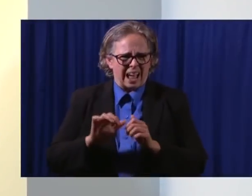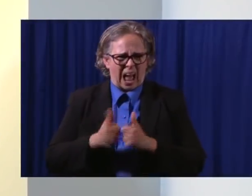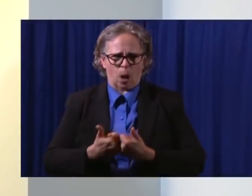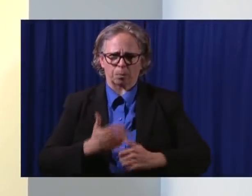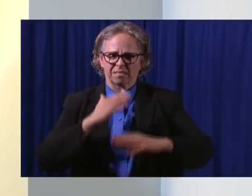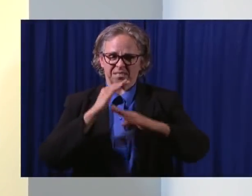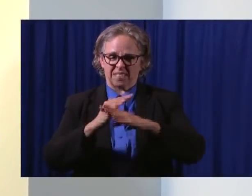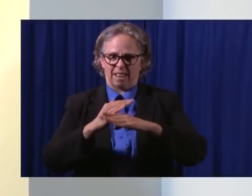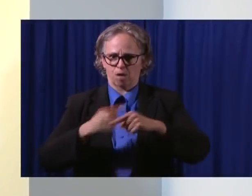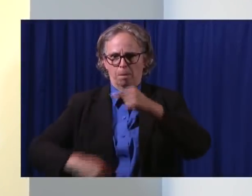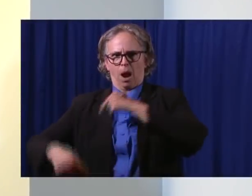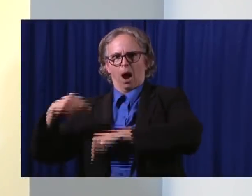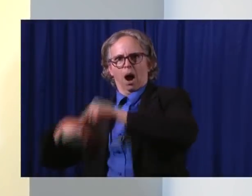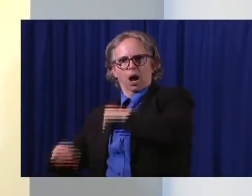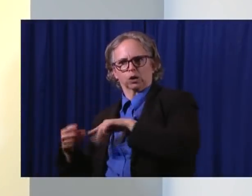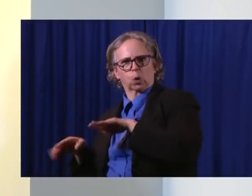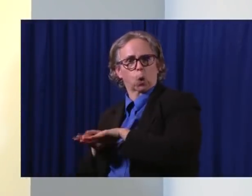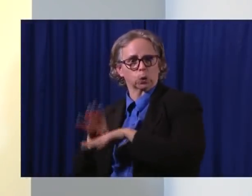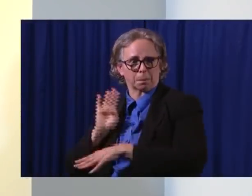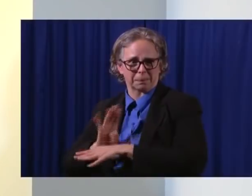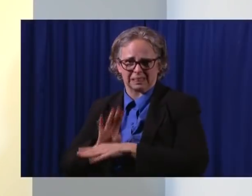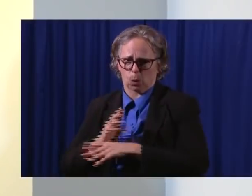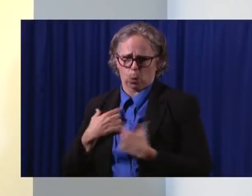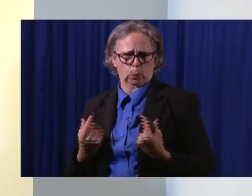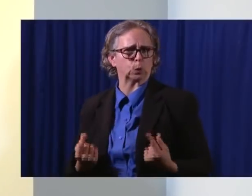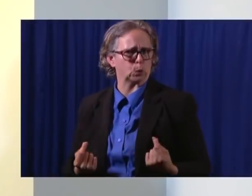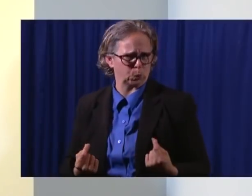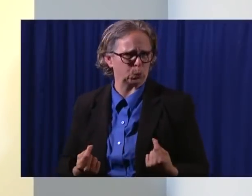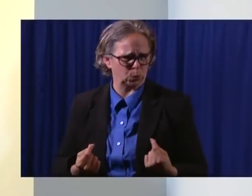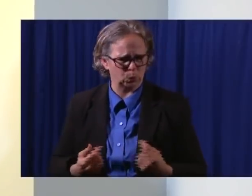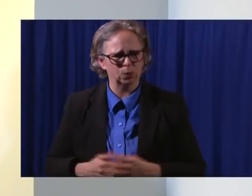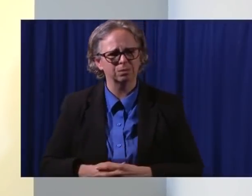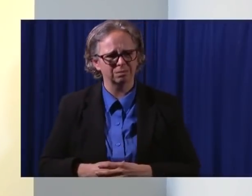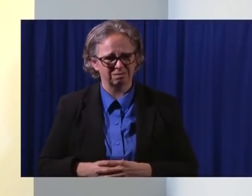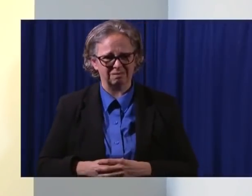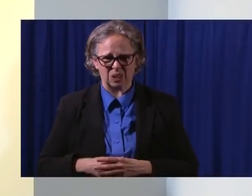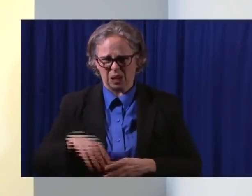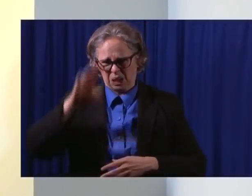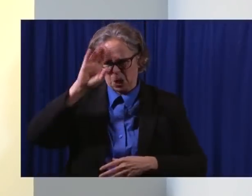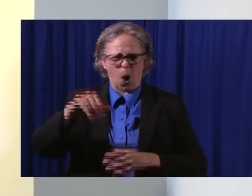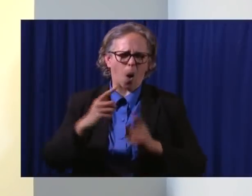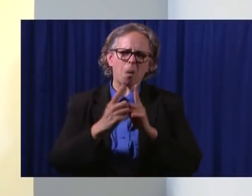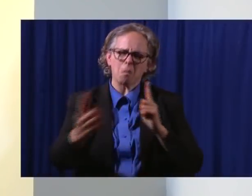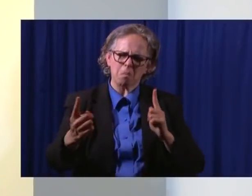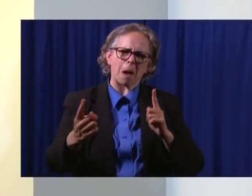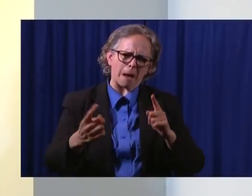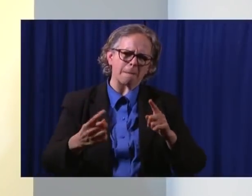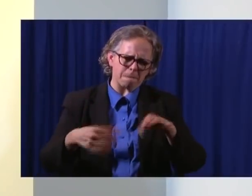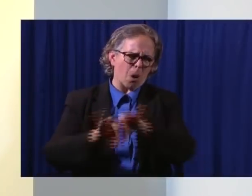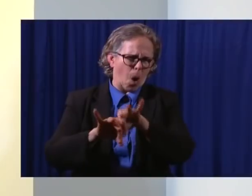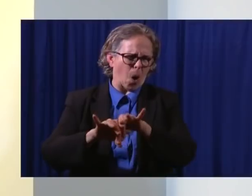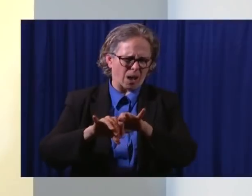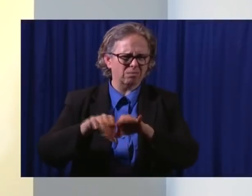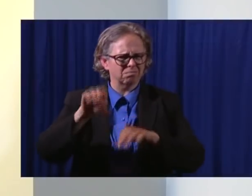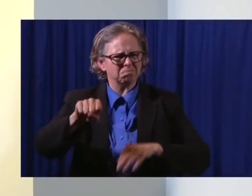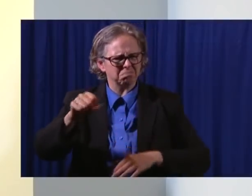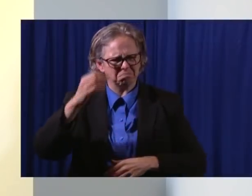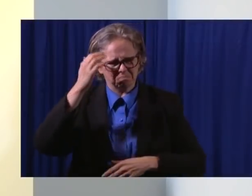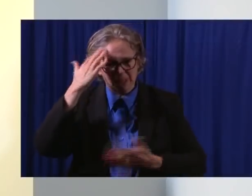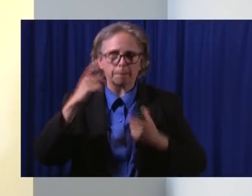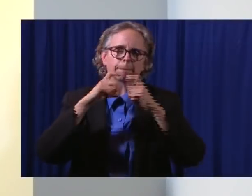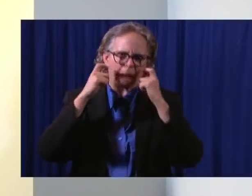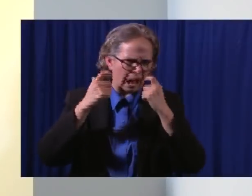always we know the things right now: the distancing, the disinfecting, and the wearing of masks,